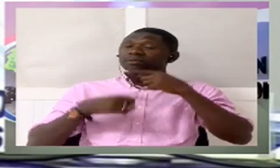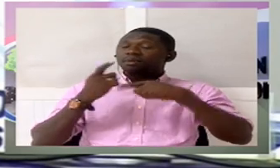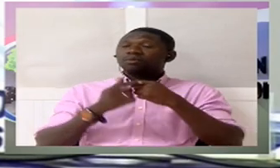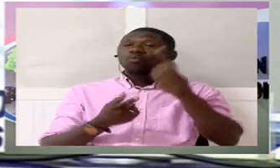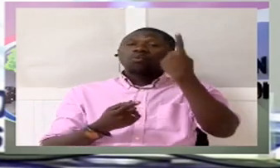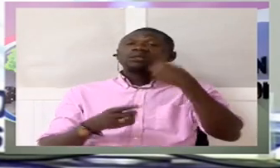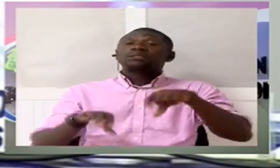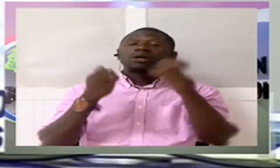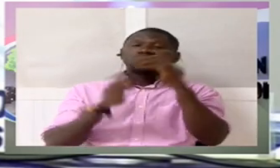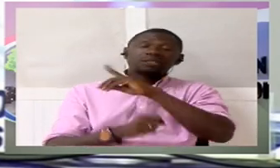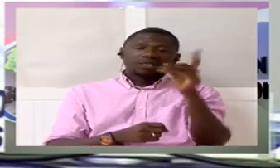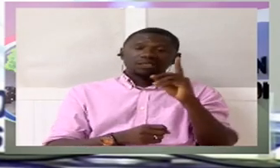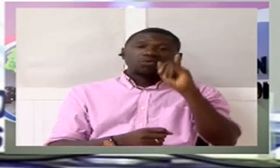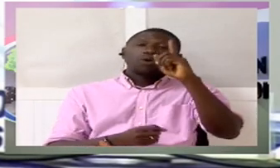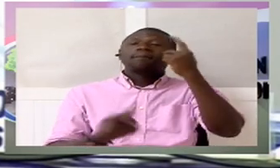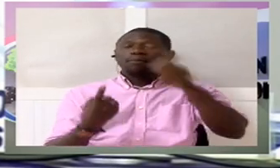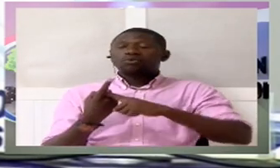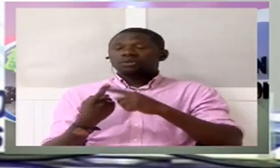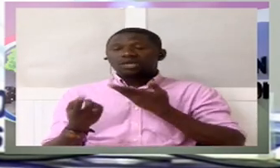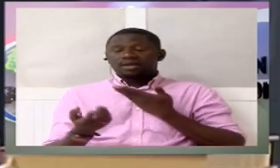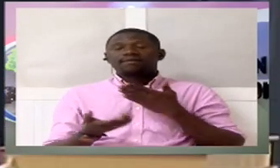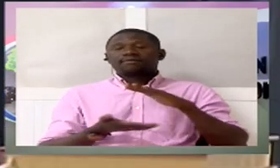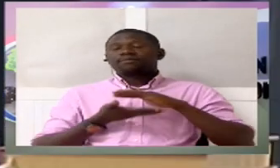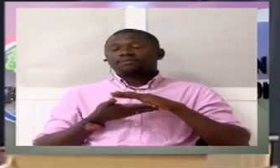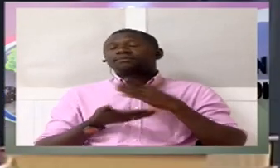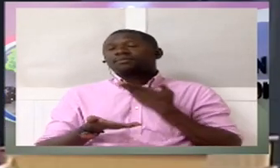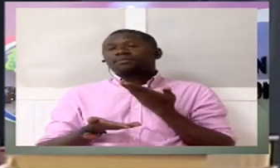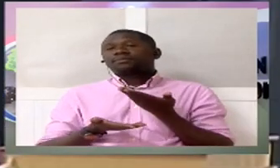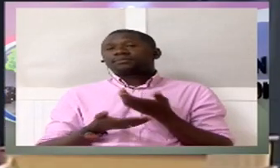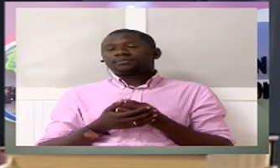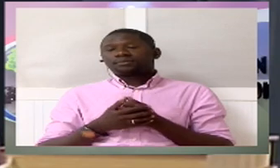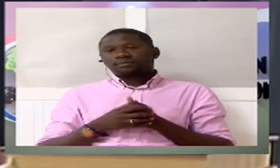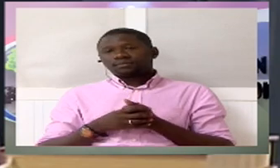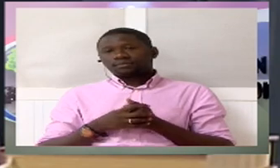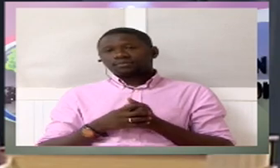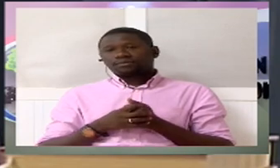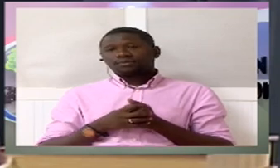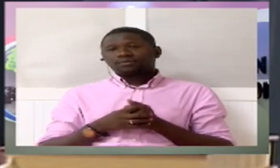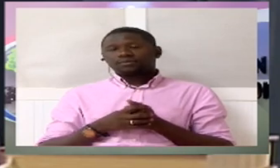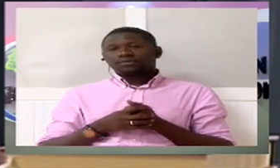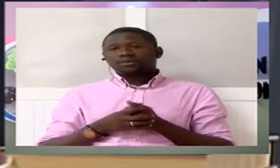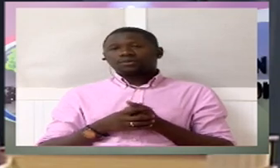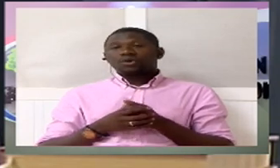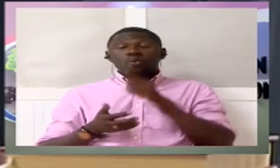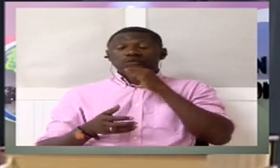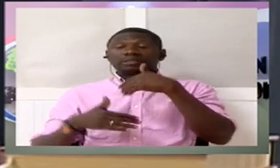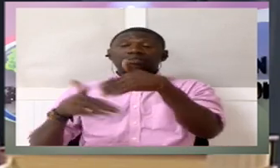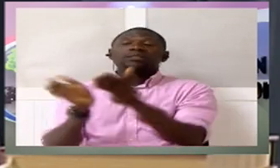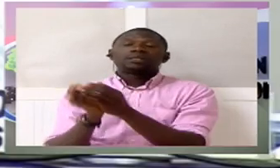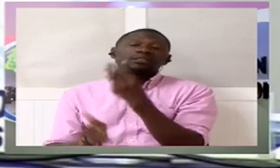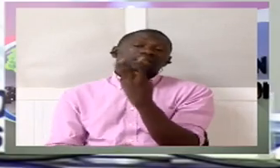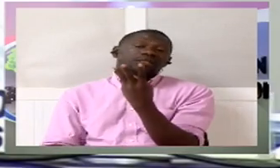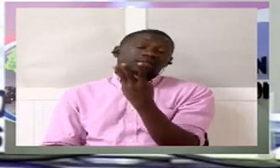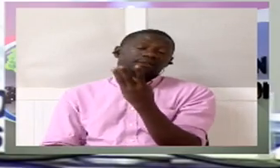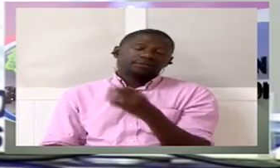long asotota ko prison officer dulu ka dalasi wulikli ne soto men be grade 3 kari wo kari. You